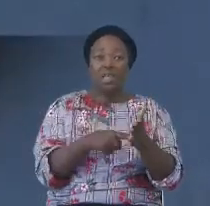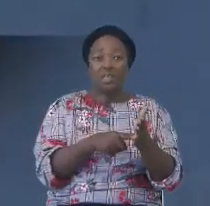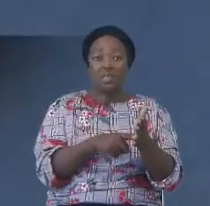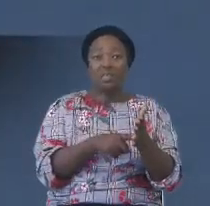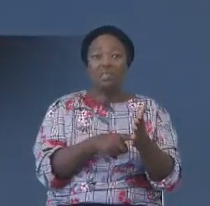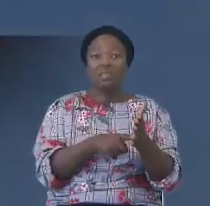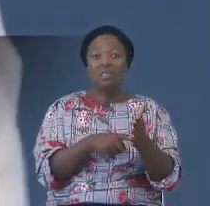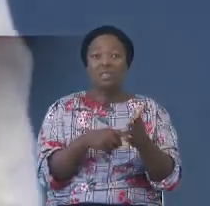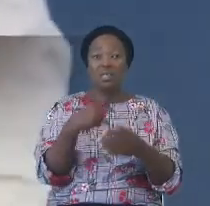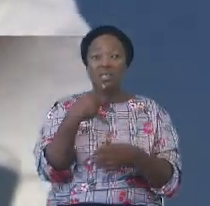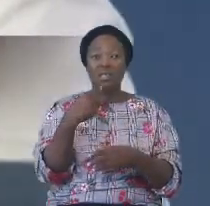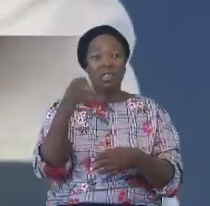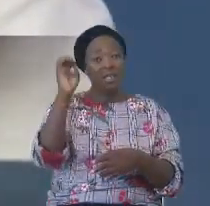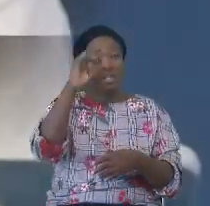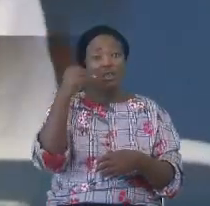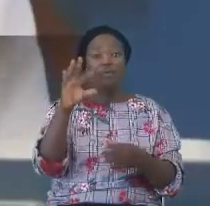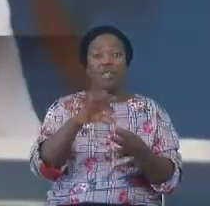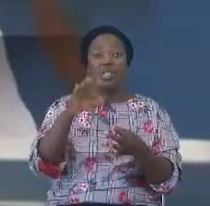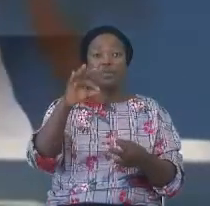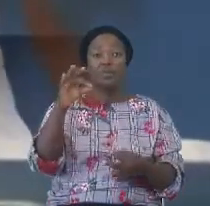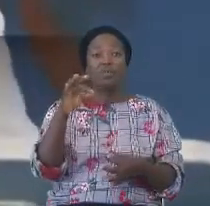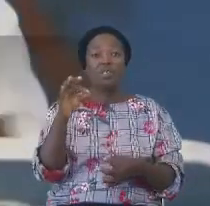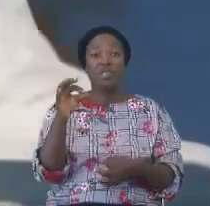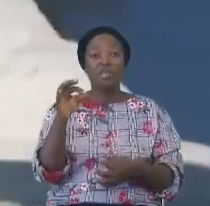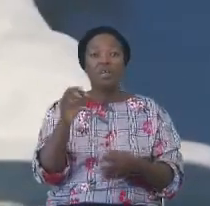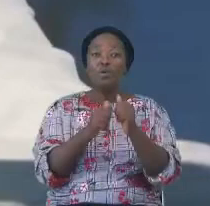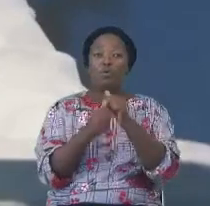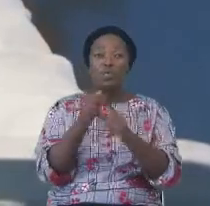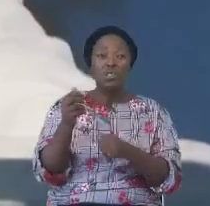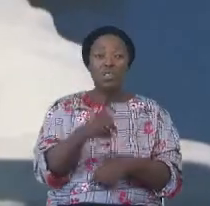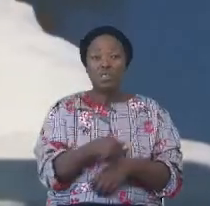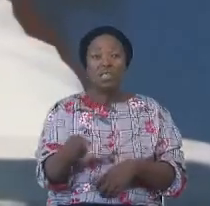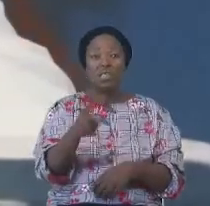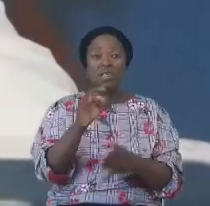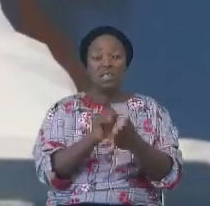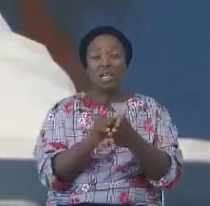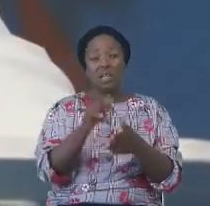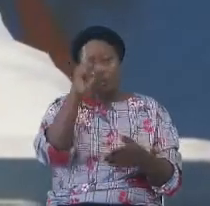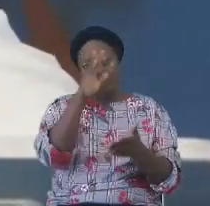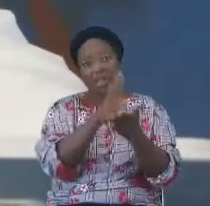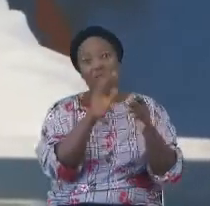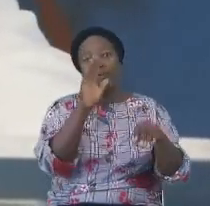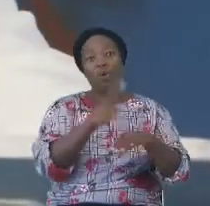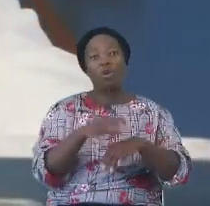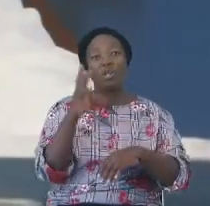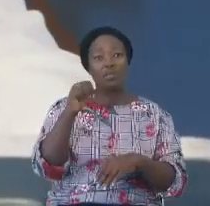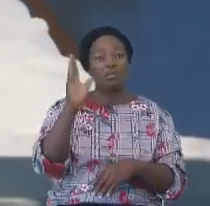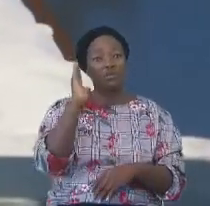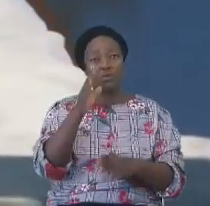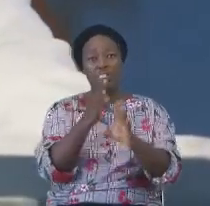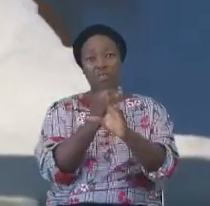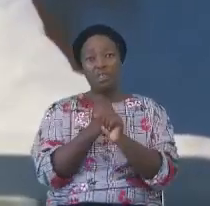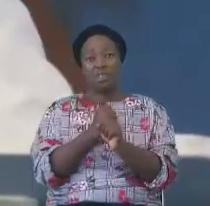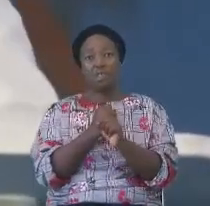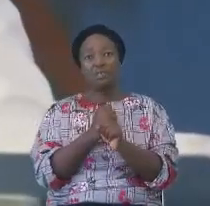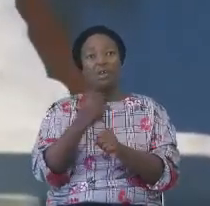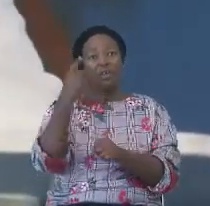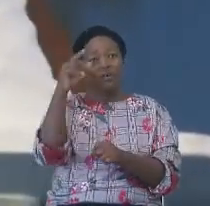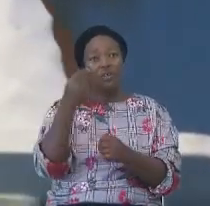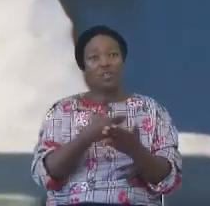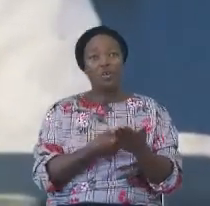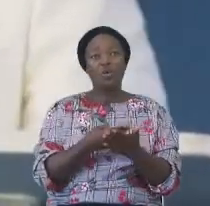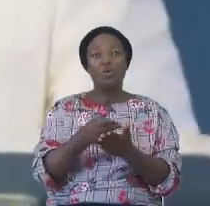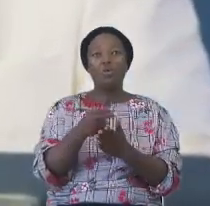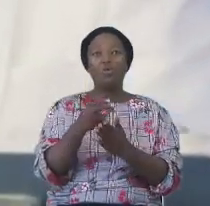39, but this spake he of the Spirit, which they that believe